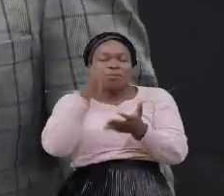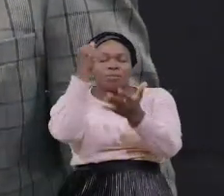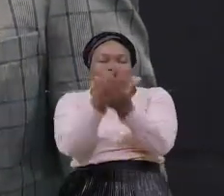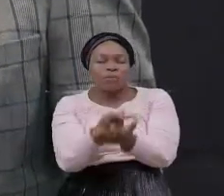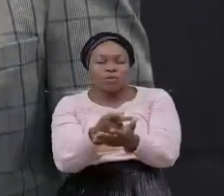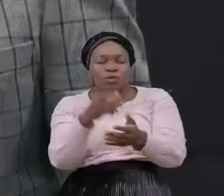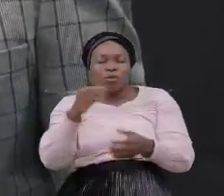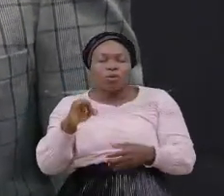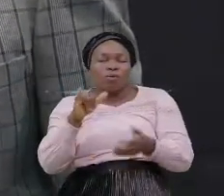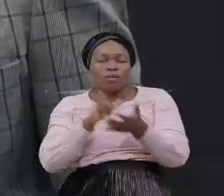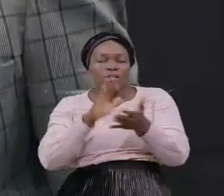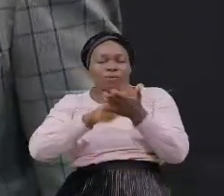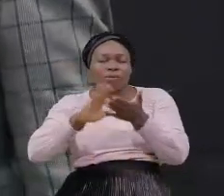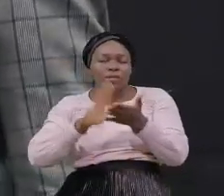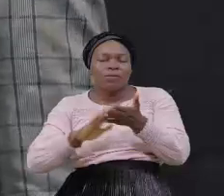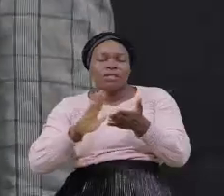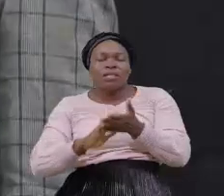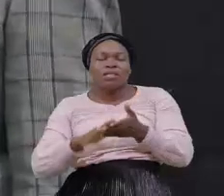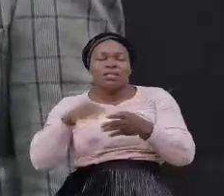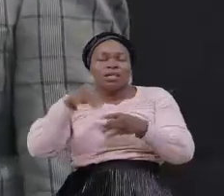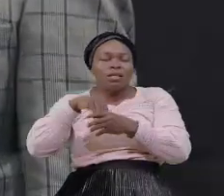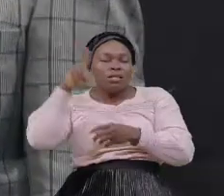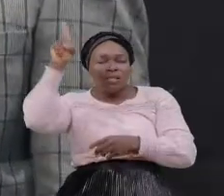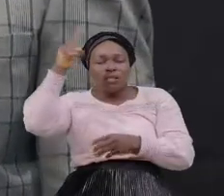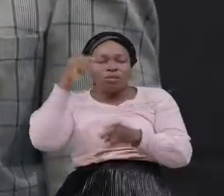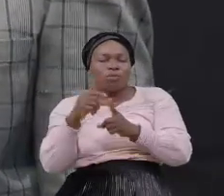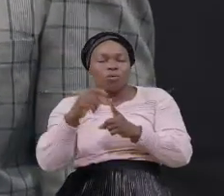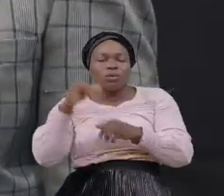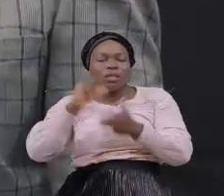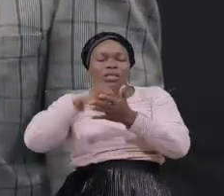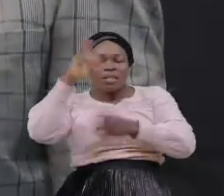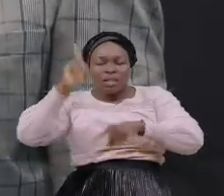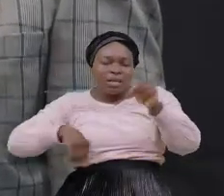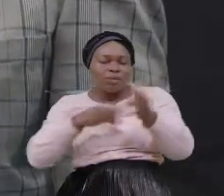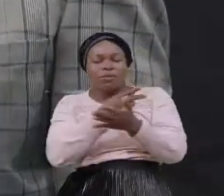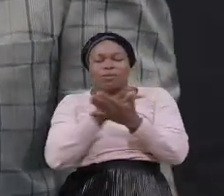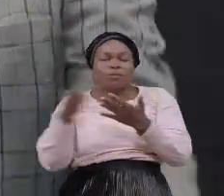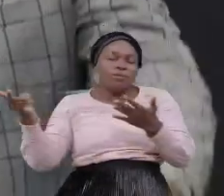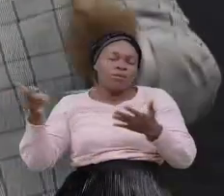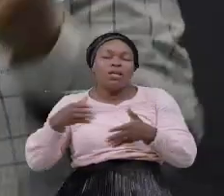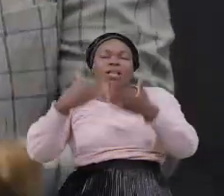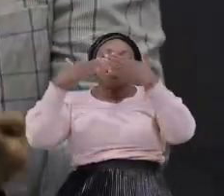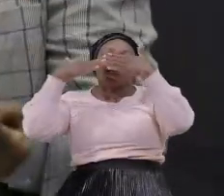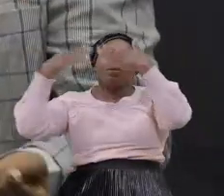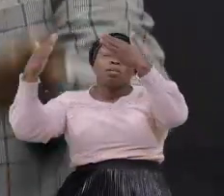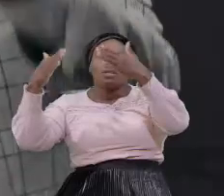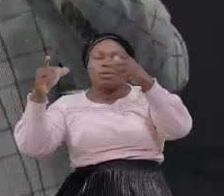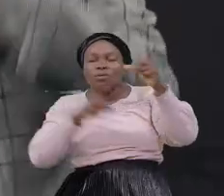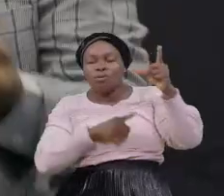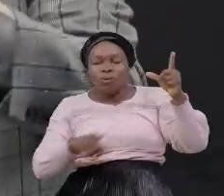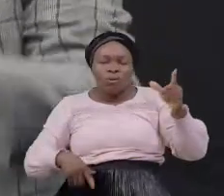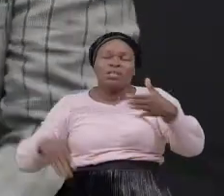forgiveness in his word that cannot fail. Thank you, Lord. Thank you, Lord. In